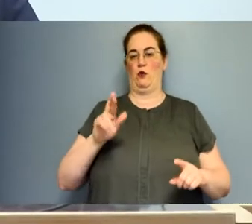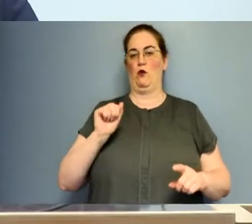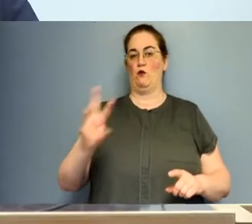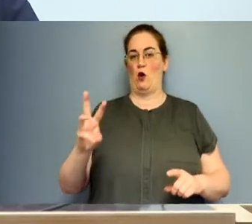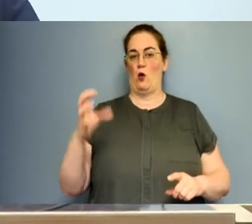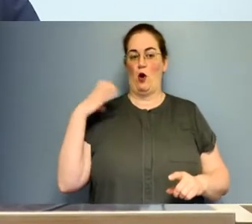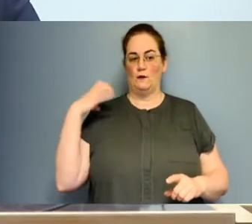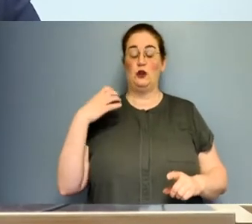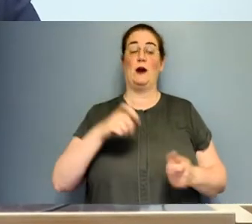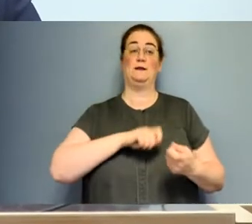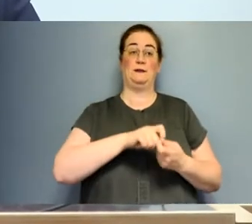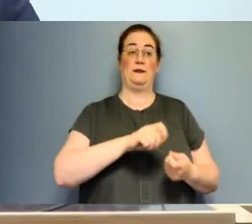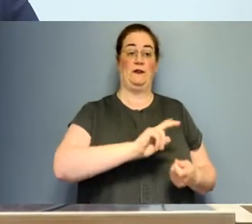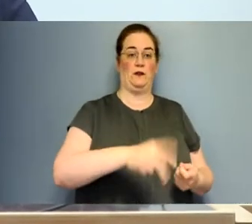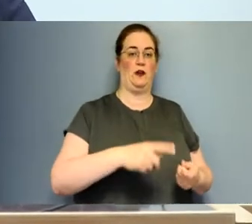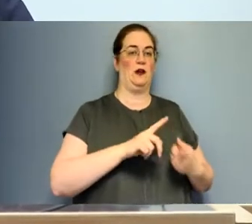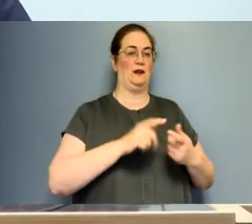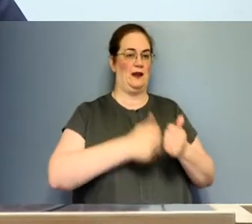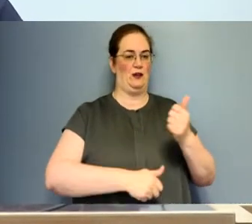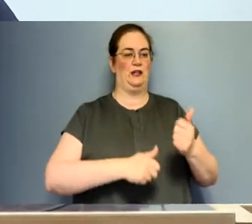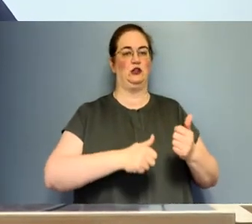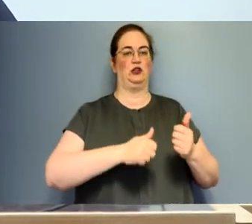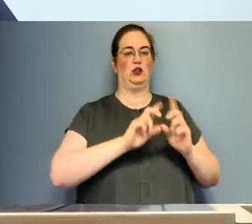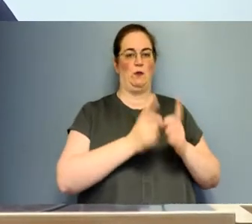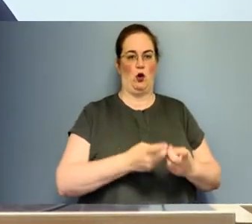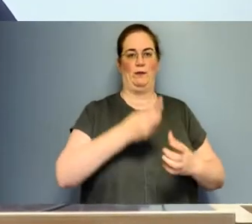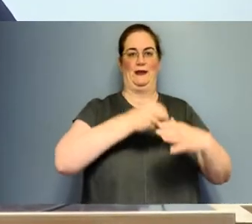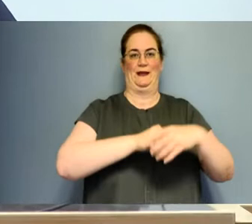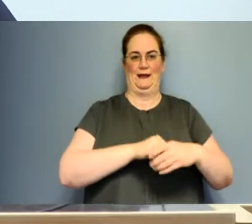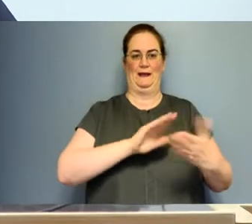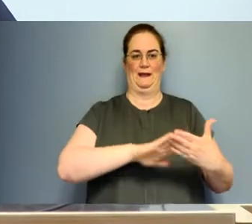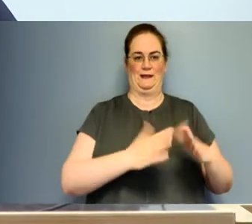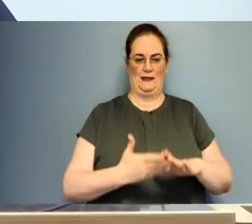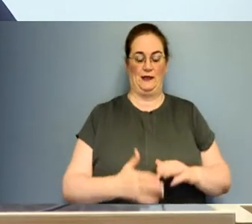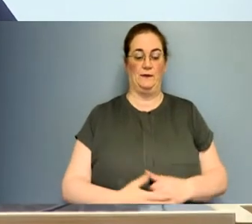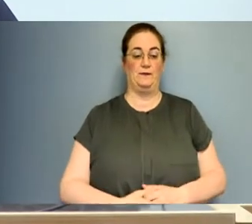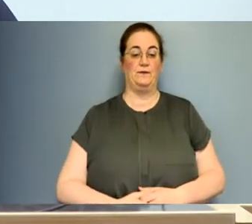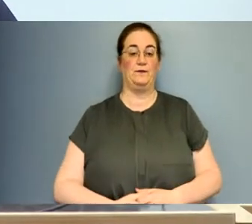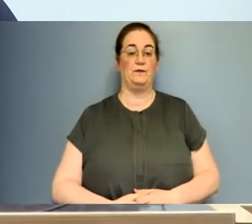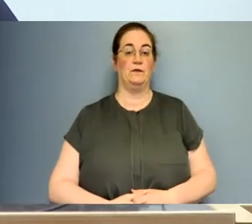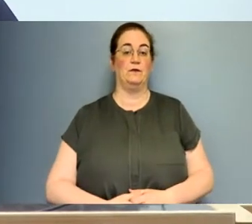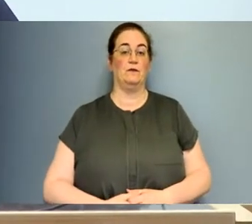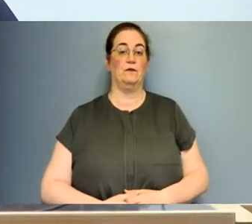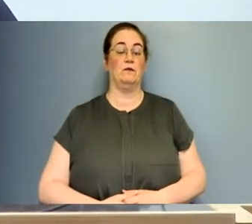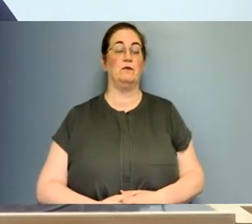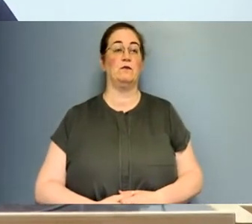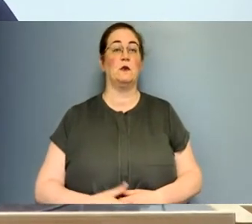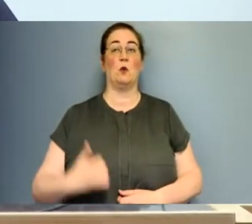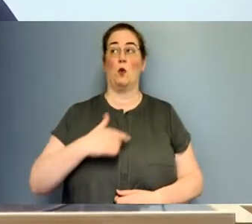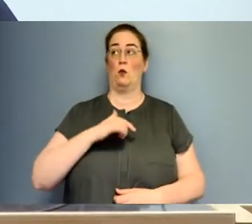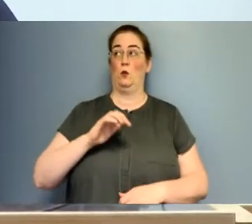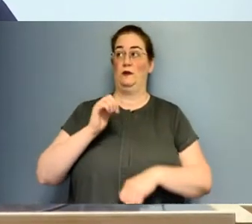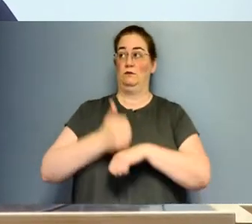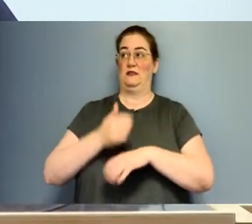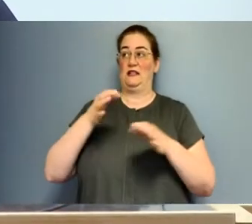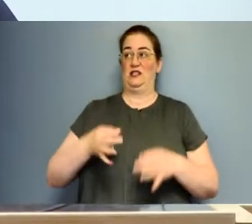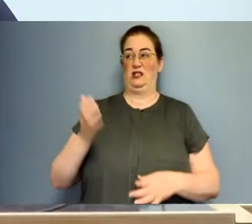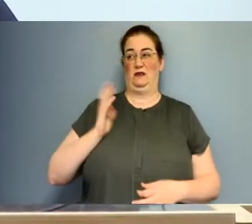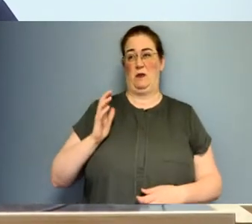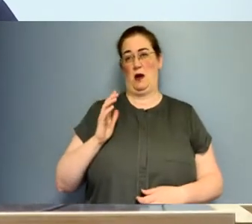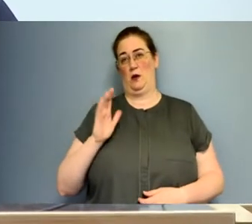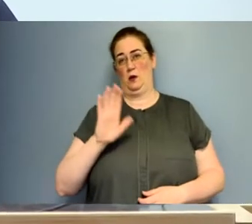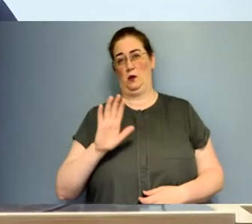case of Philadelphia, down to each department inside of the city. At the time that we came to that decision, this was back in around